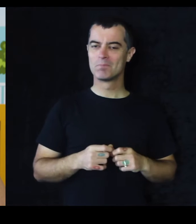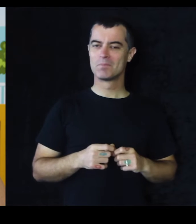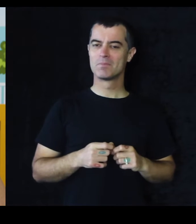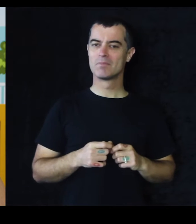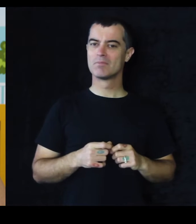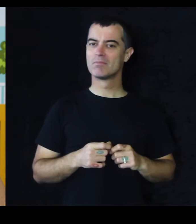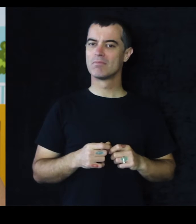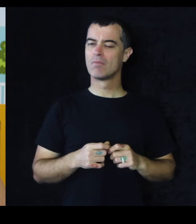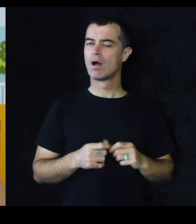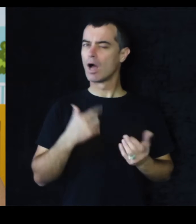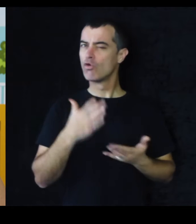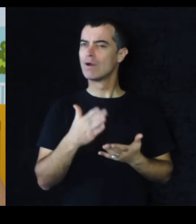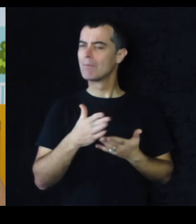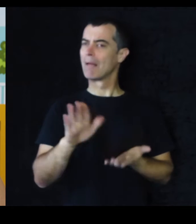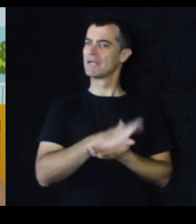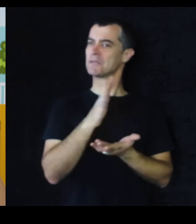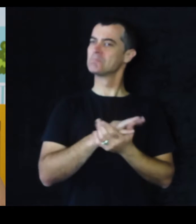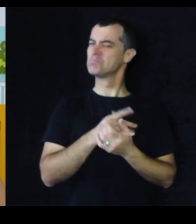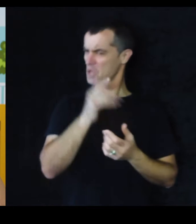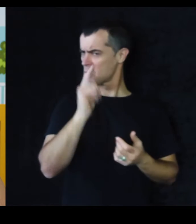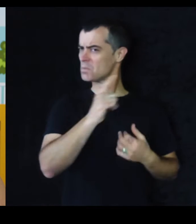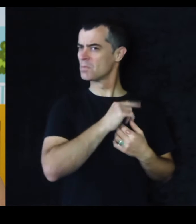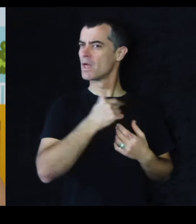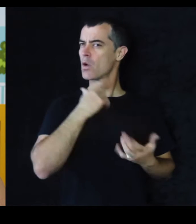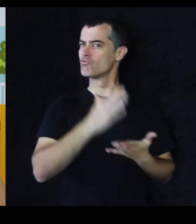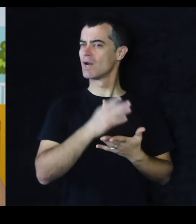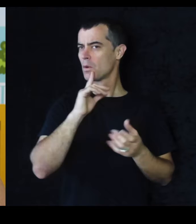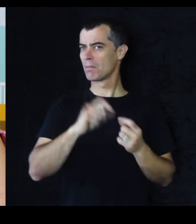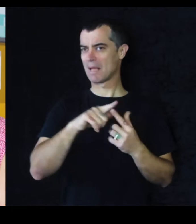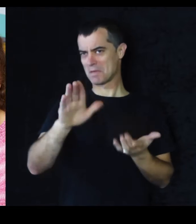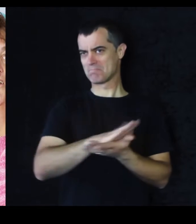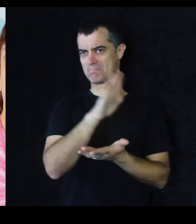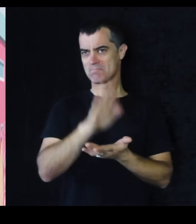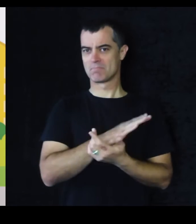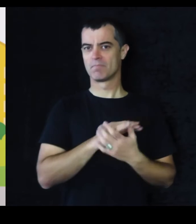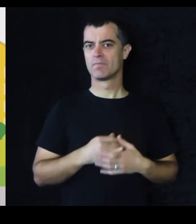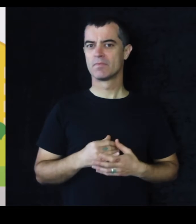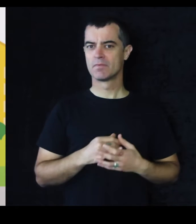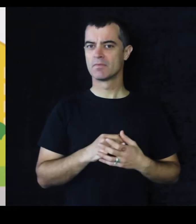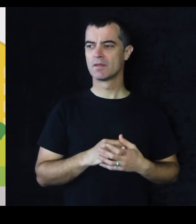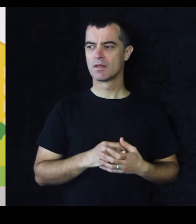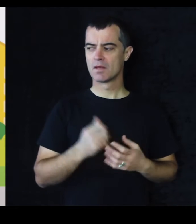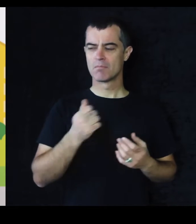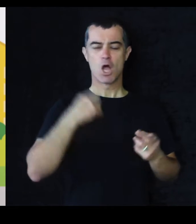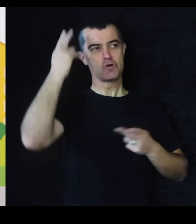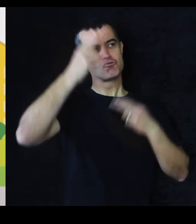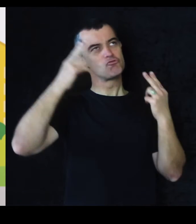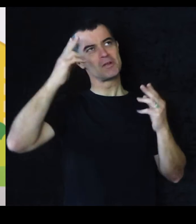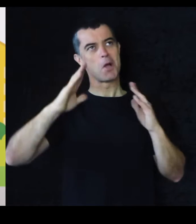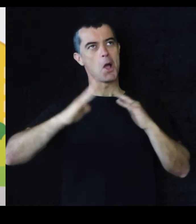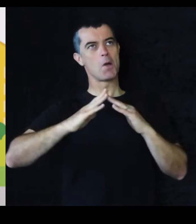and I'll really be happy, I really will be happy. Yeah, on my dream home for